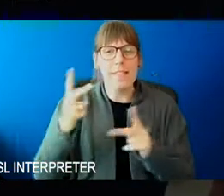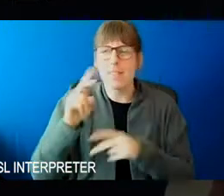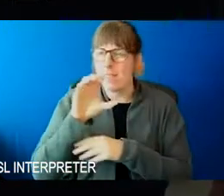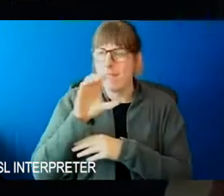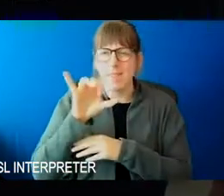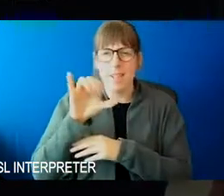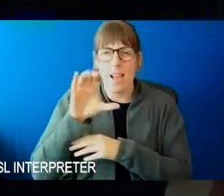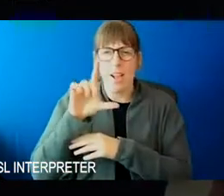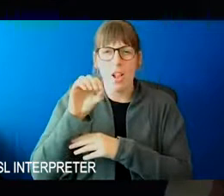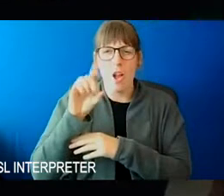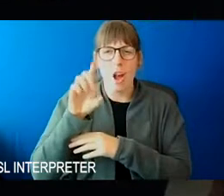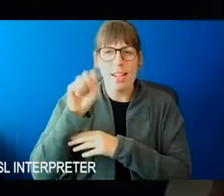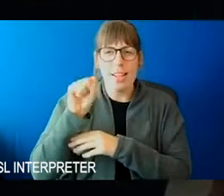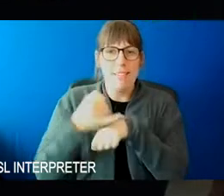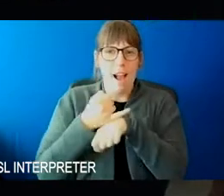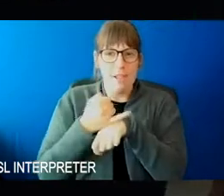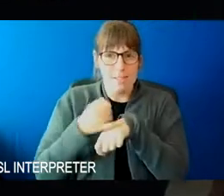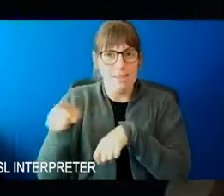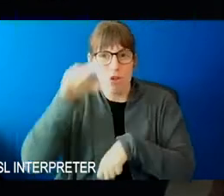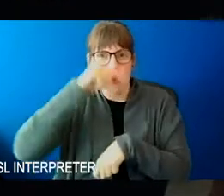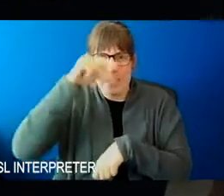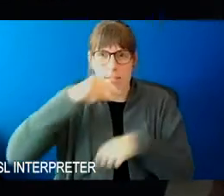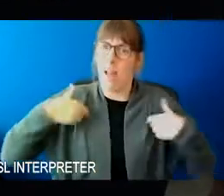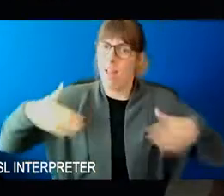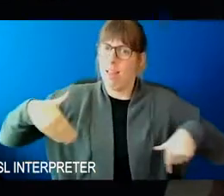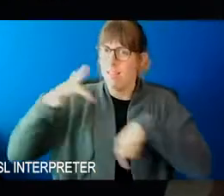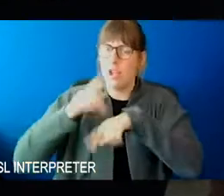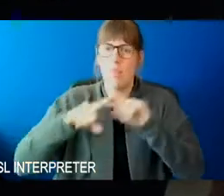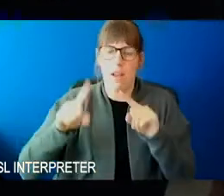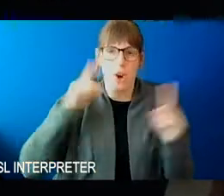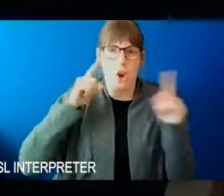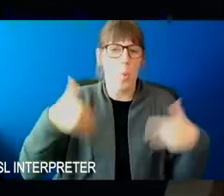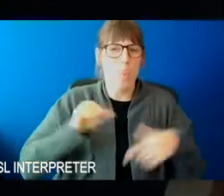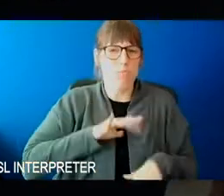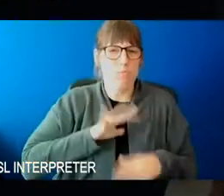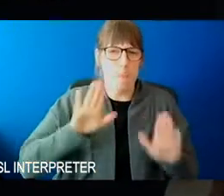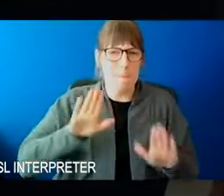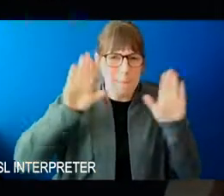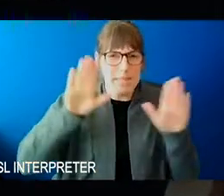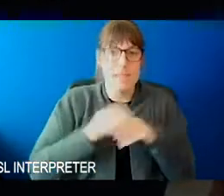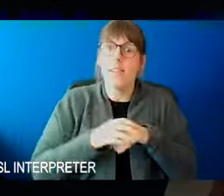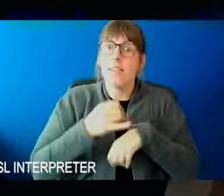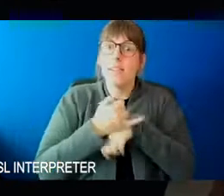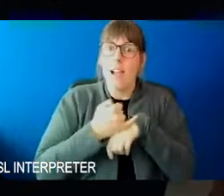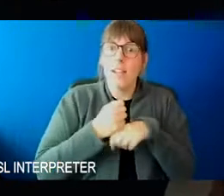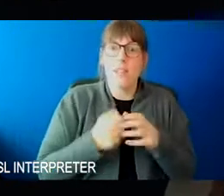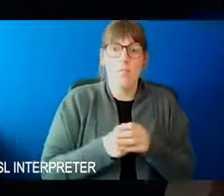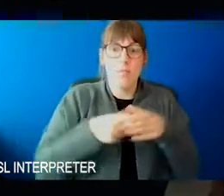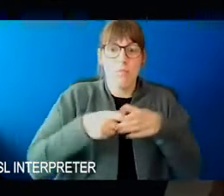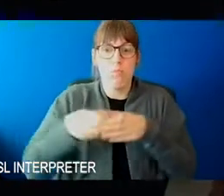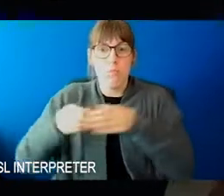the Cyclades Islands of Greece. I haven't, but apparently they're incredible. They're